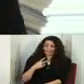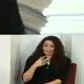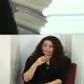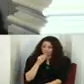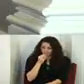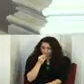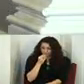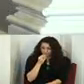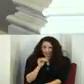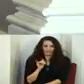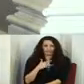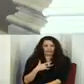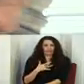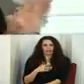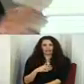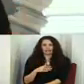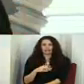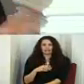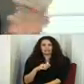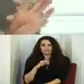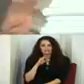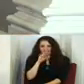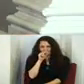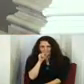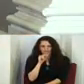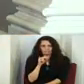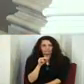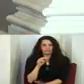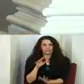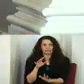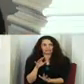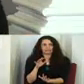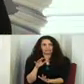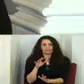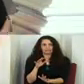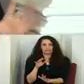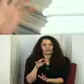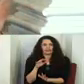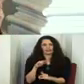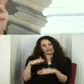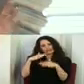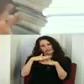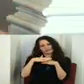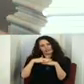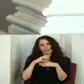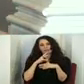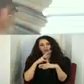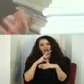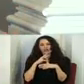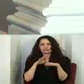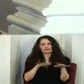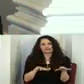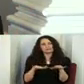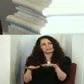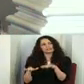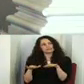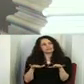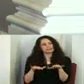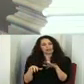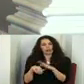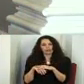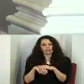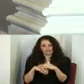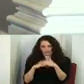you act like a duck, you know, like on the top, the surface, everybody's calm, underneath, you're paddling, like, and what do you do with this? And I